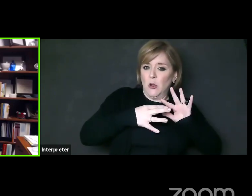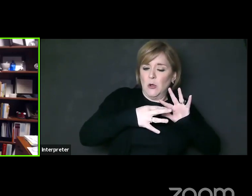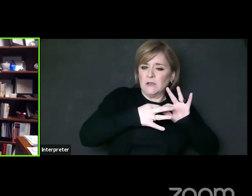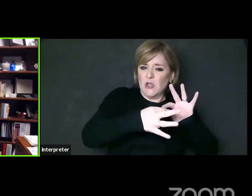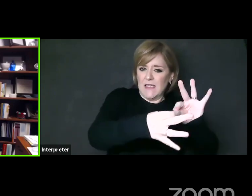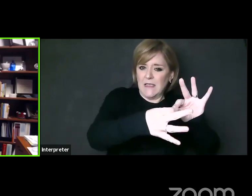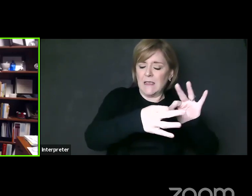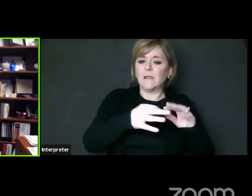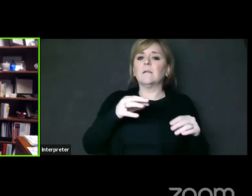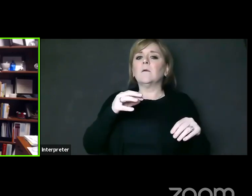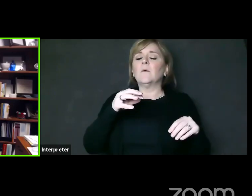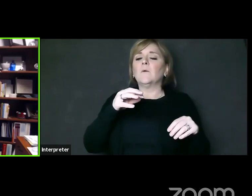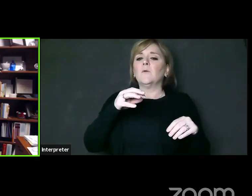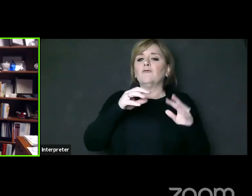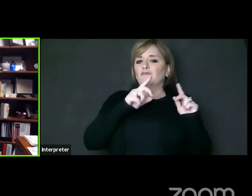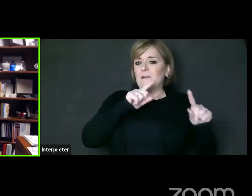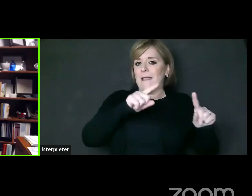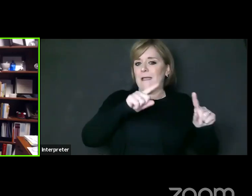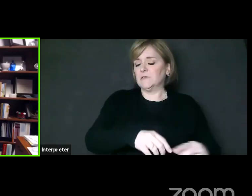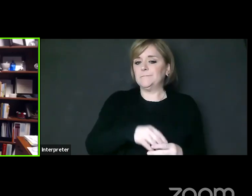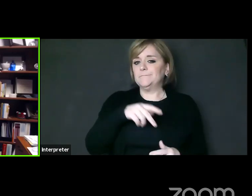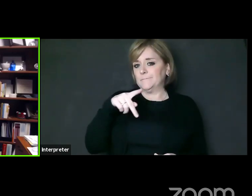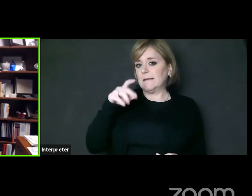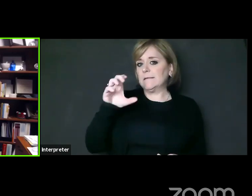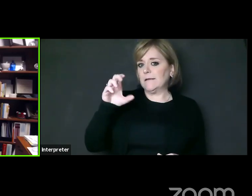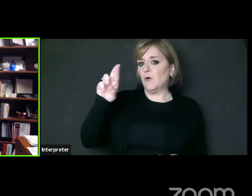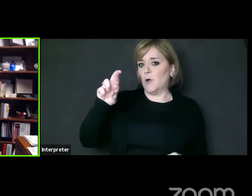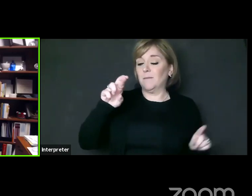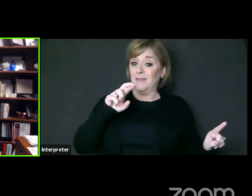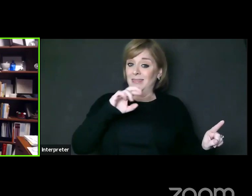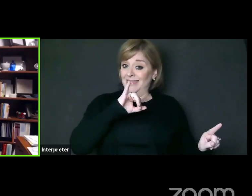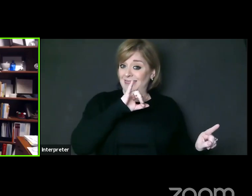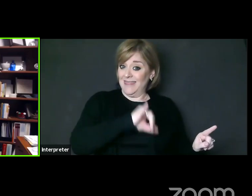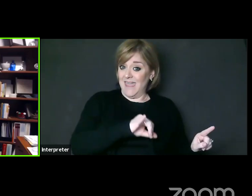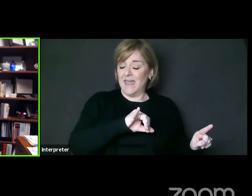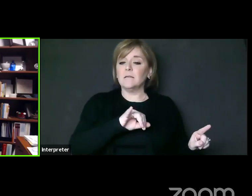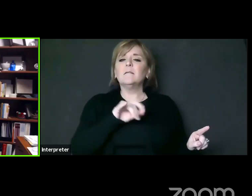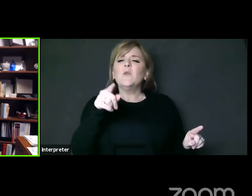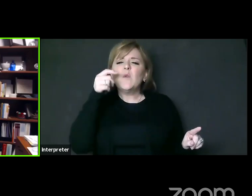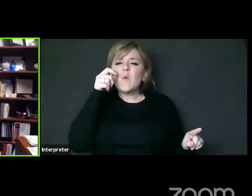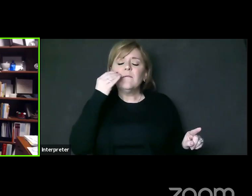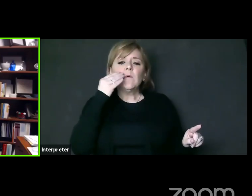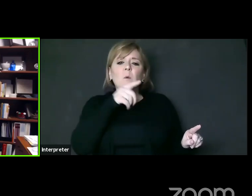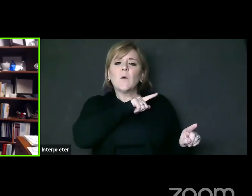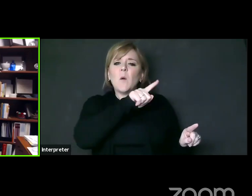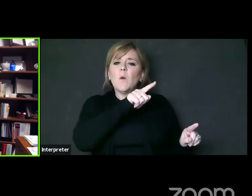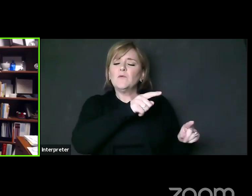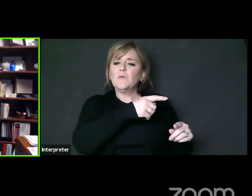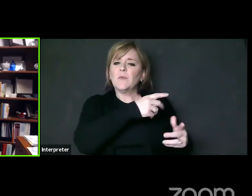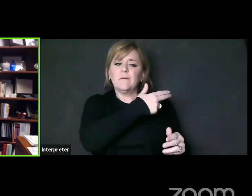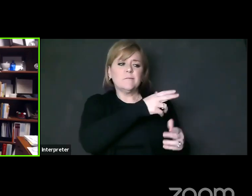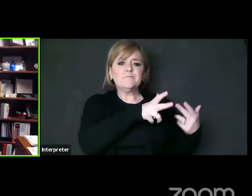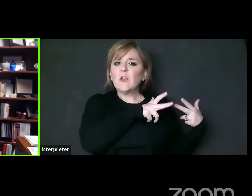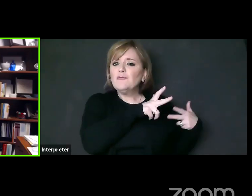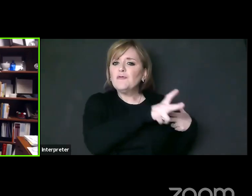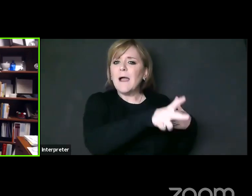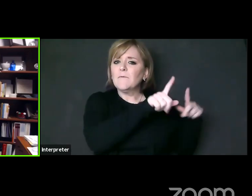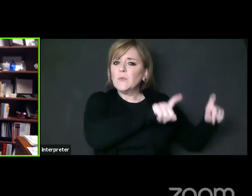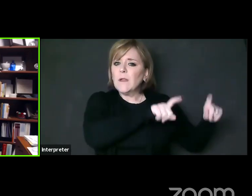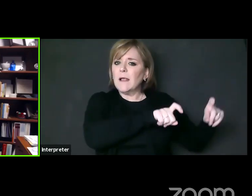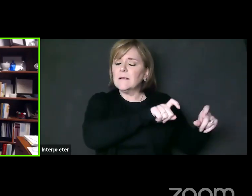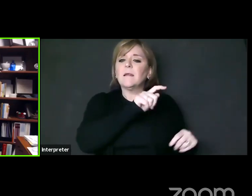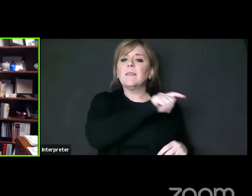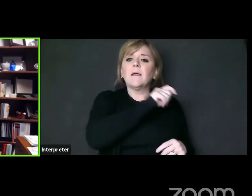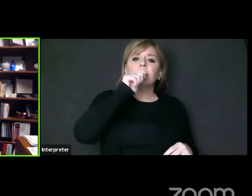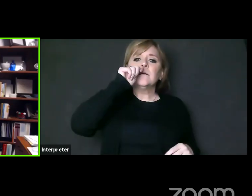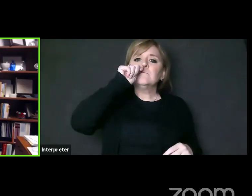reaction. This is that test that when you go to the drive-through or the office, they put the nasal swab in your